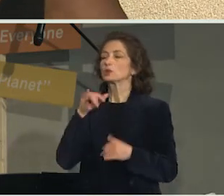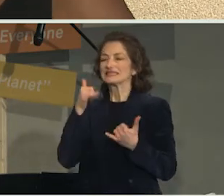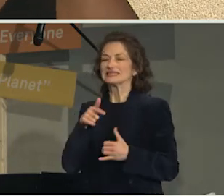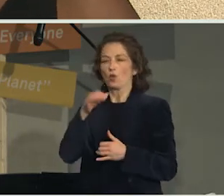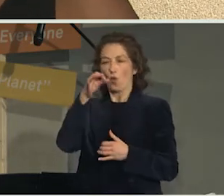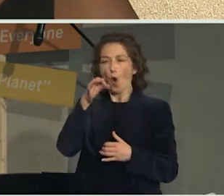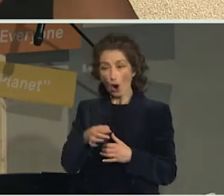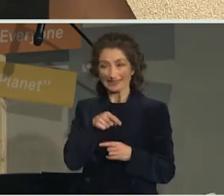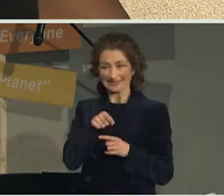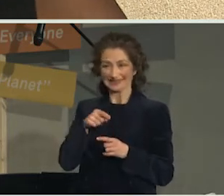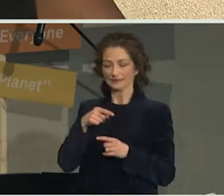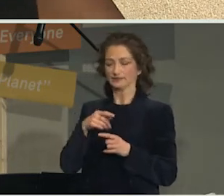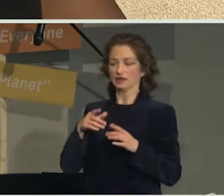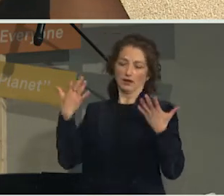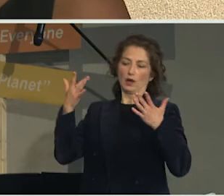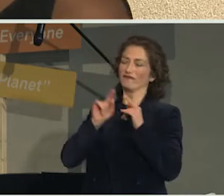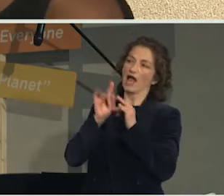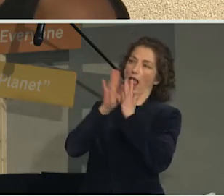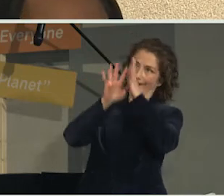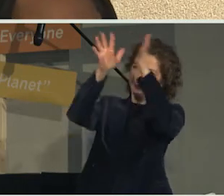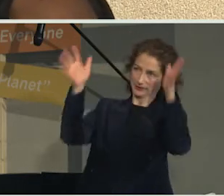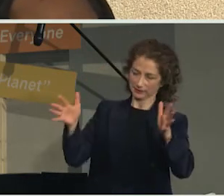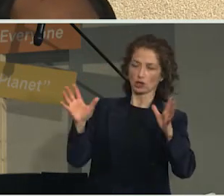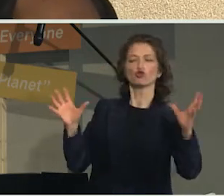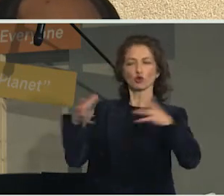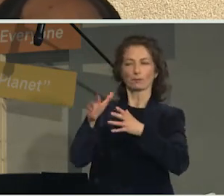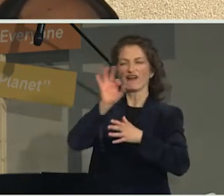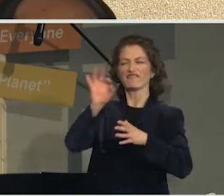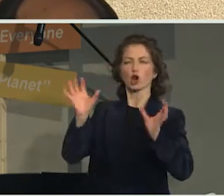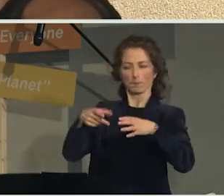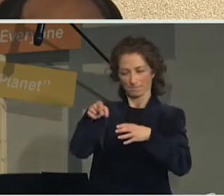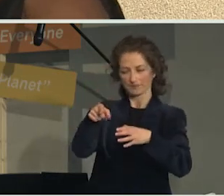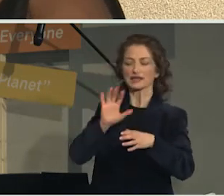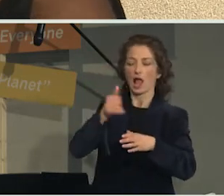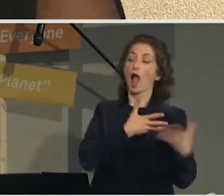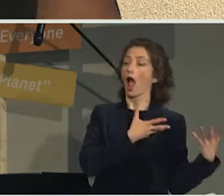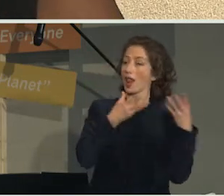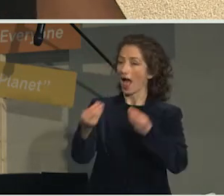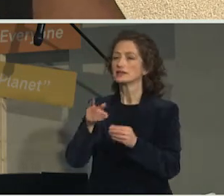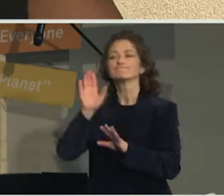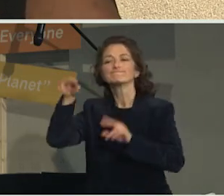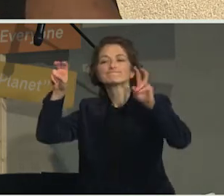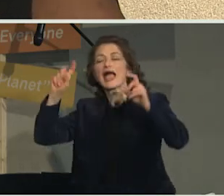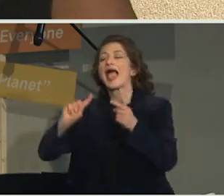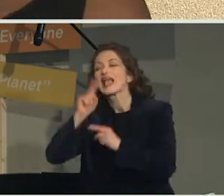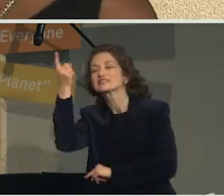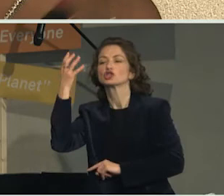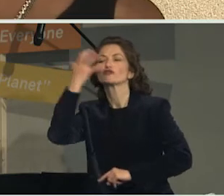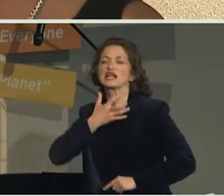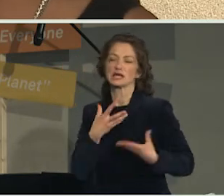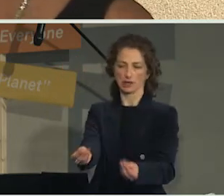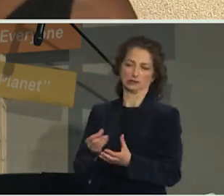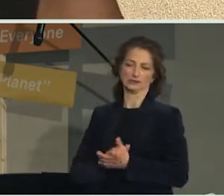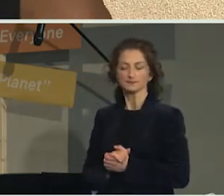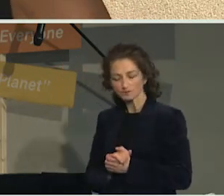us to join him for a celebratory evening as perhaps his first Black guest. Now, myself